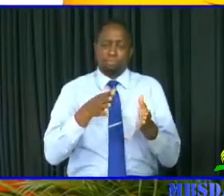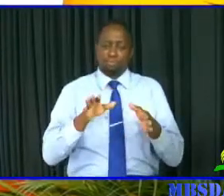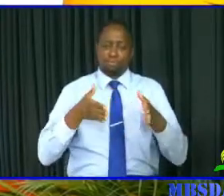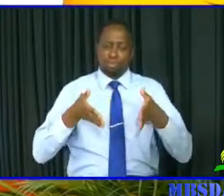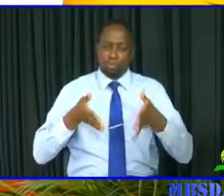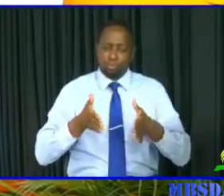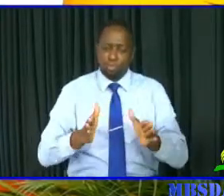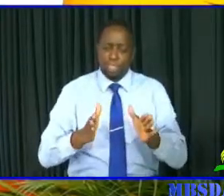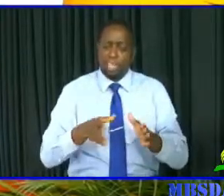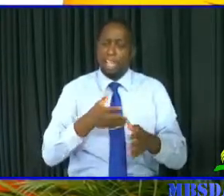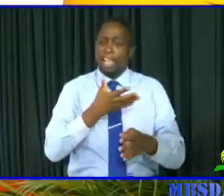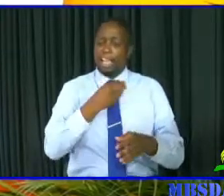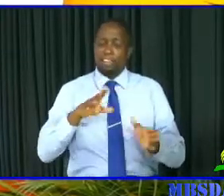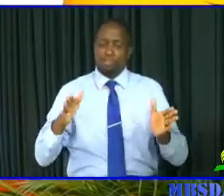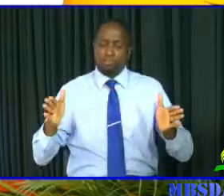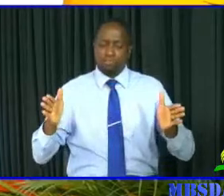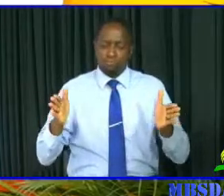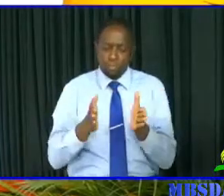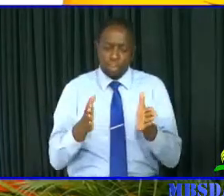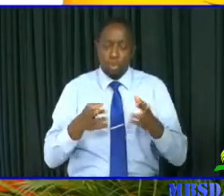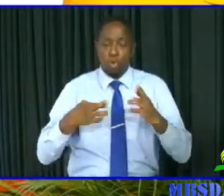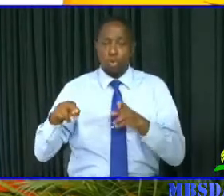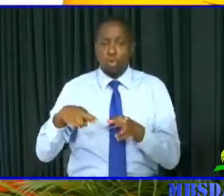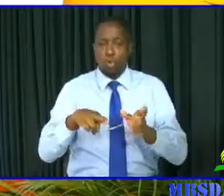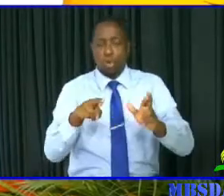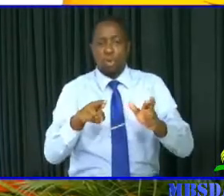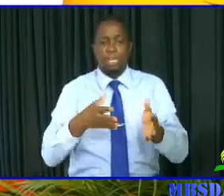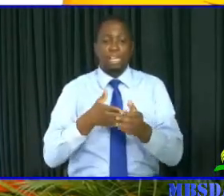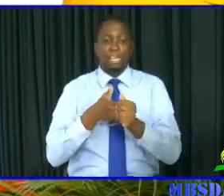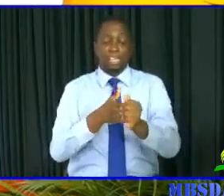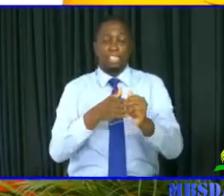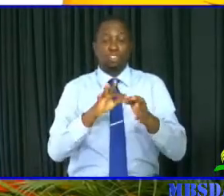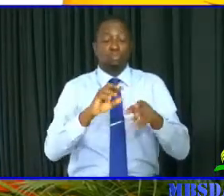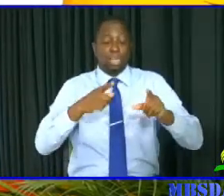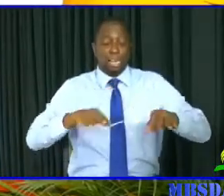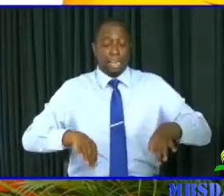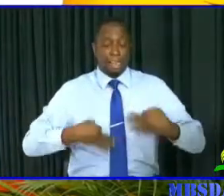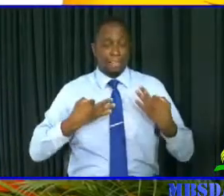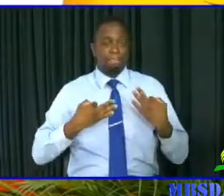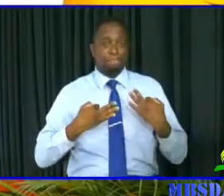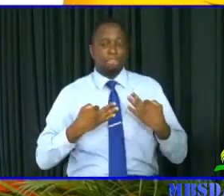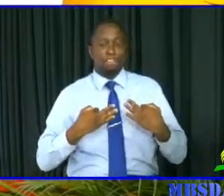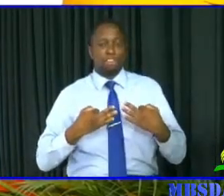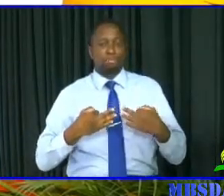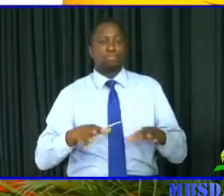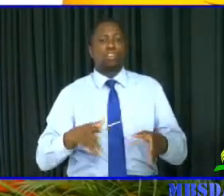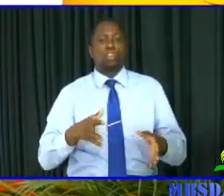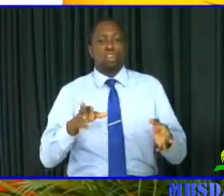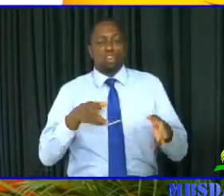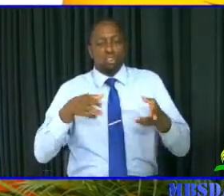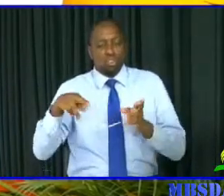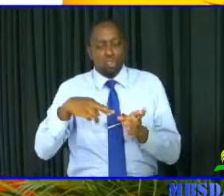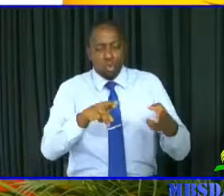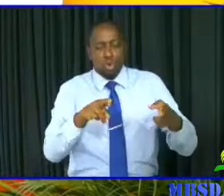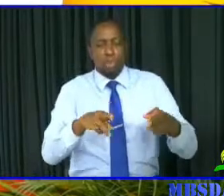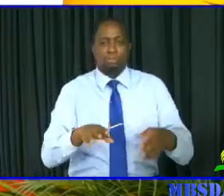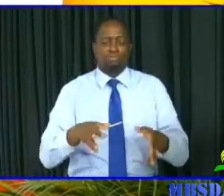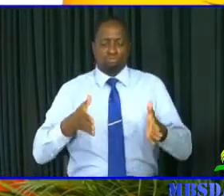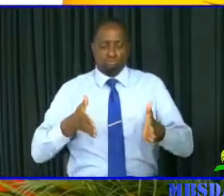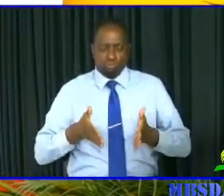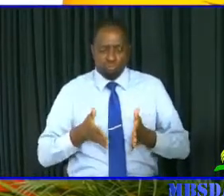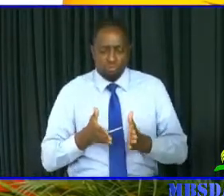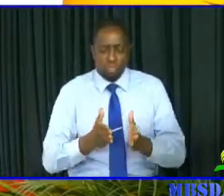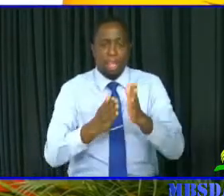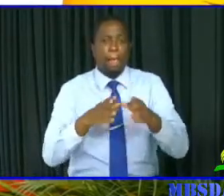road, they lead to life. The road is considered straight because it has obstacles which jut